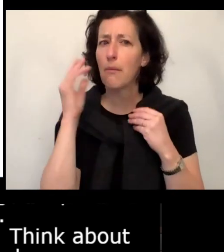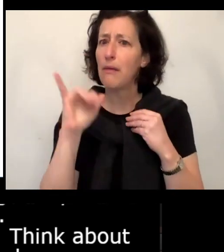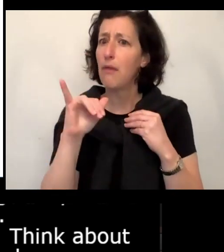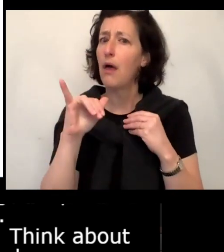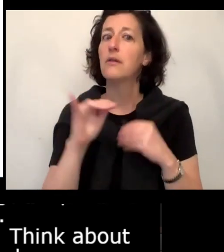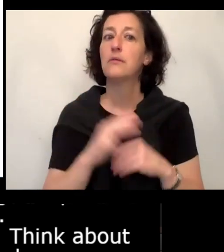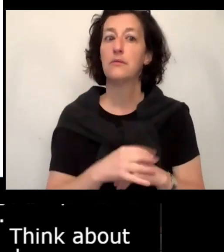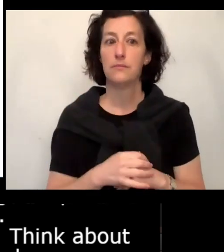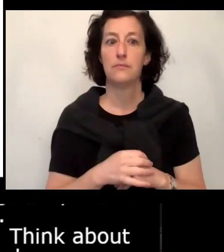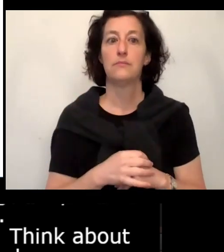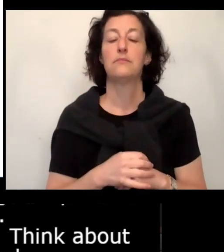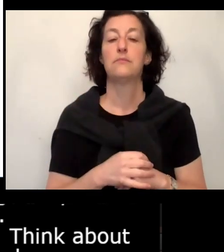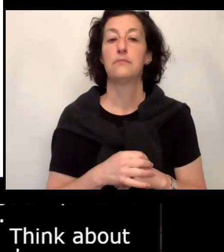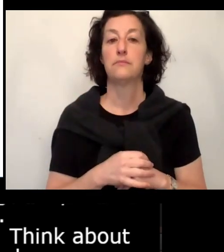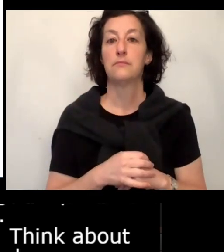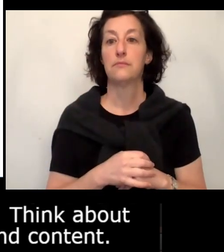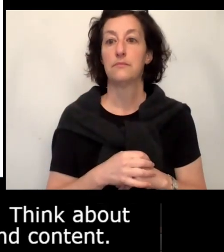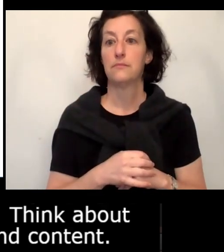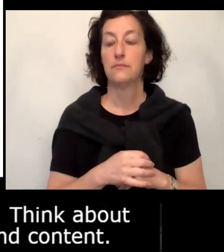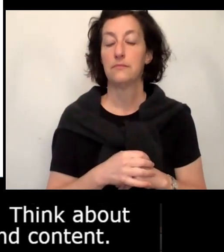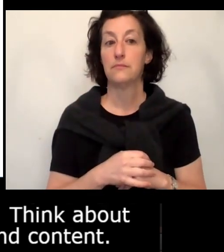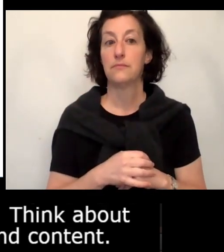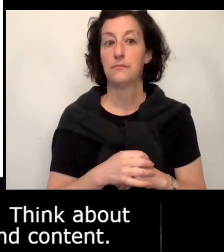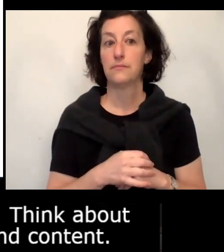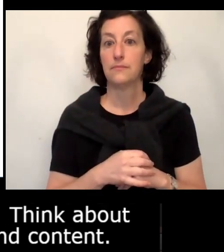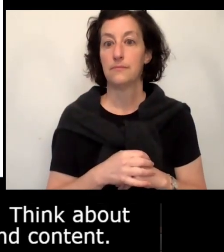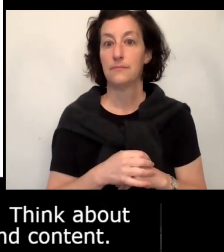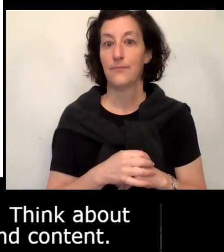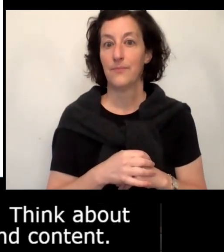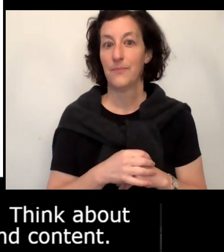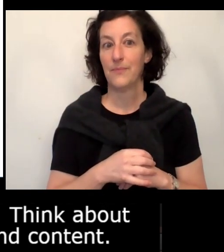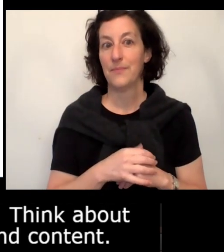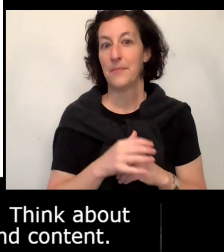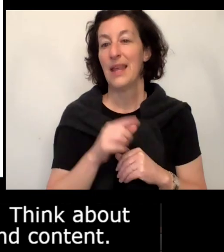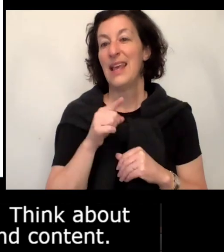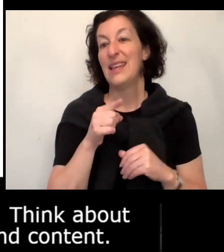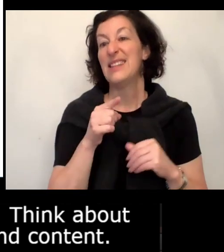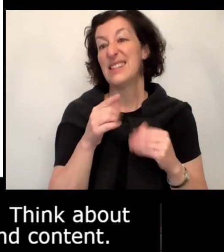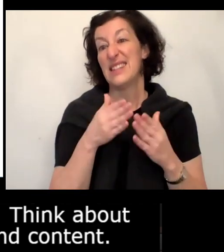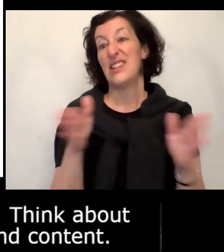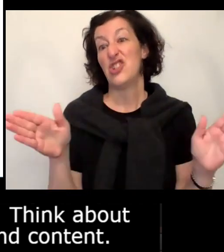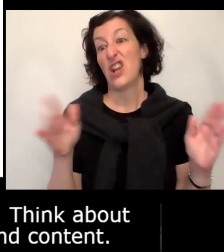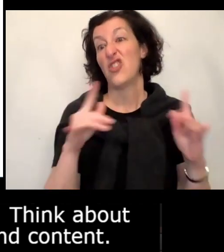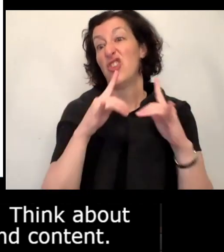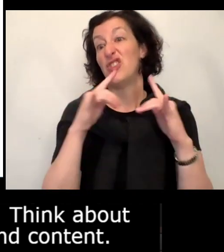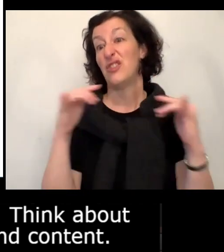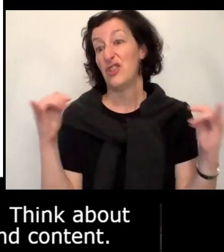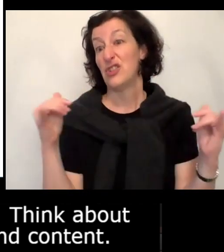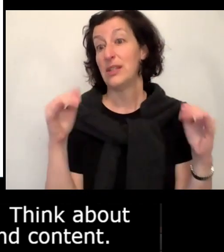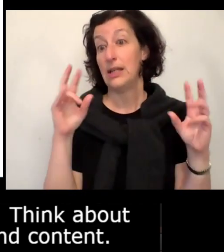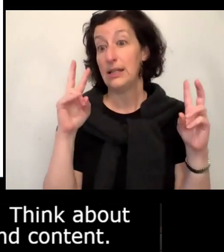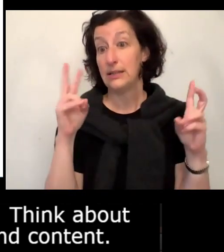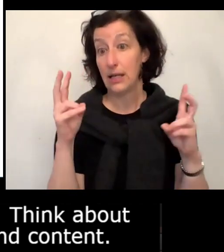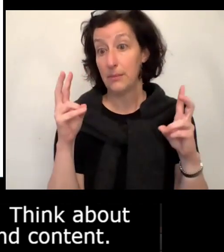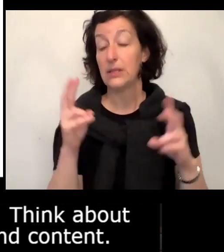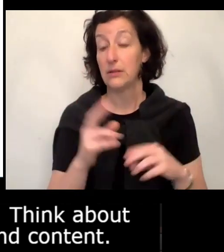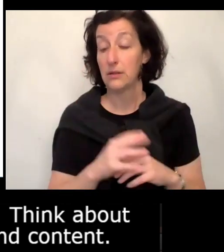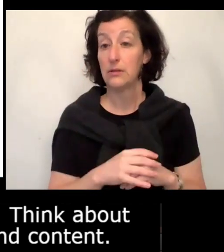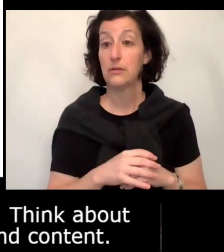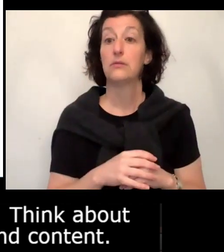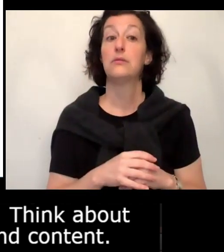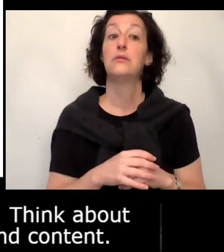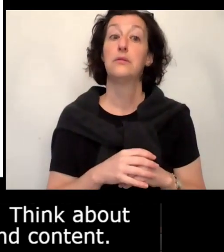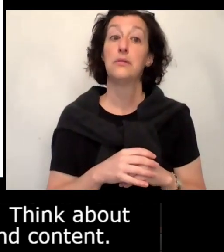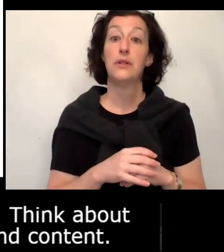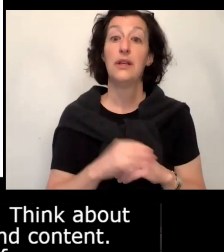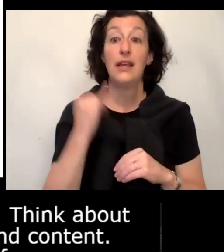And of course, this is a general diversity topic. If all of your